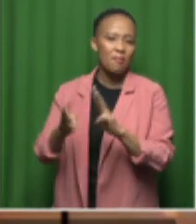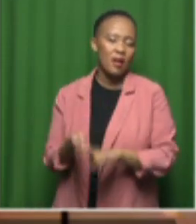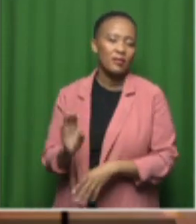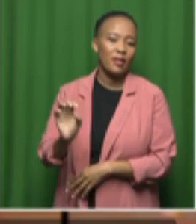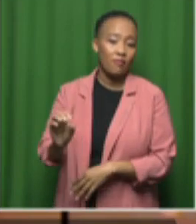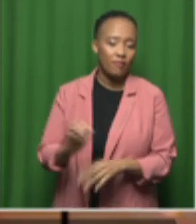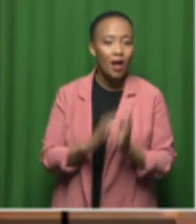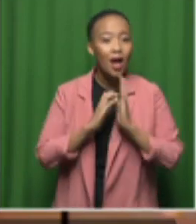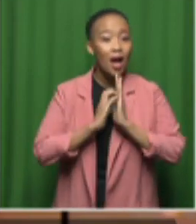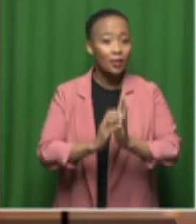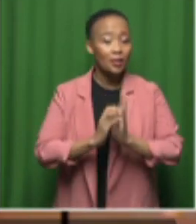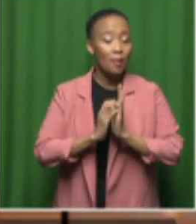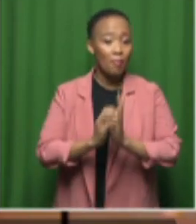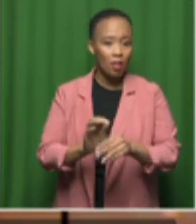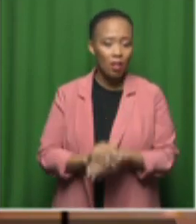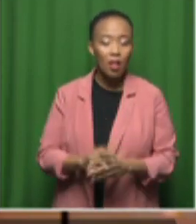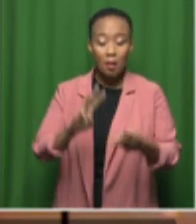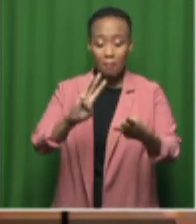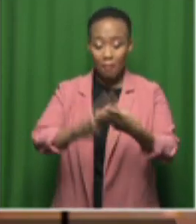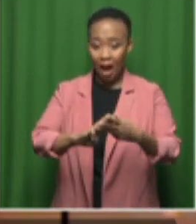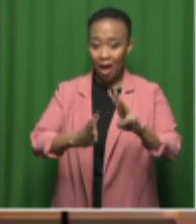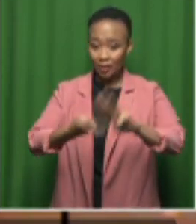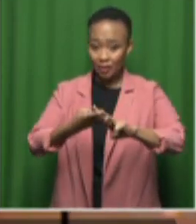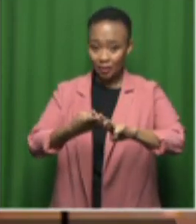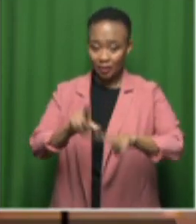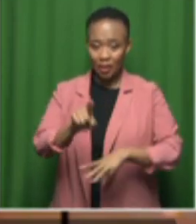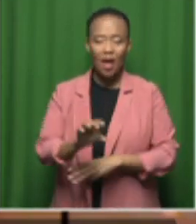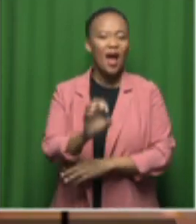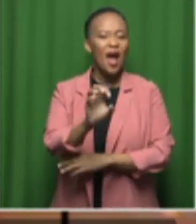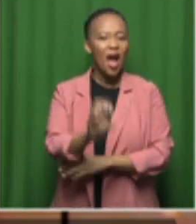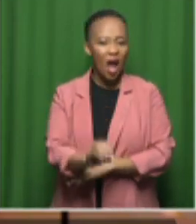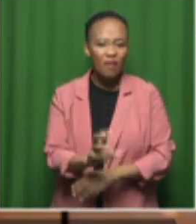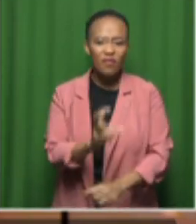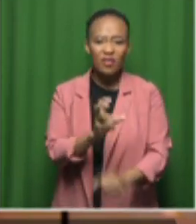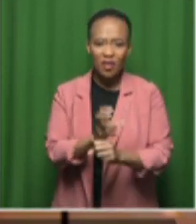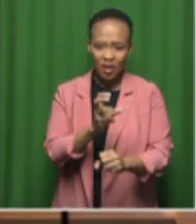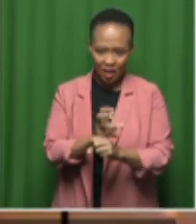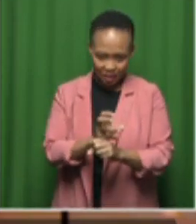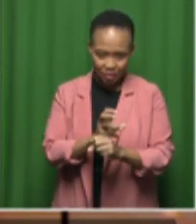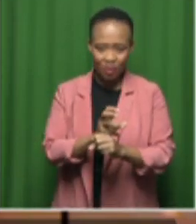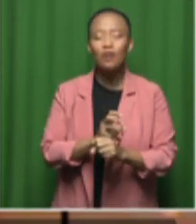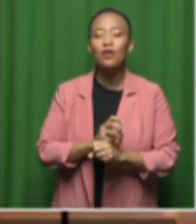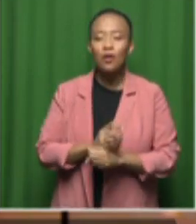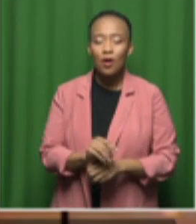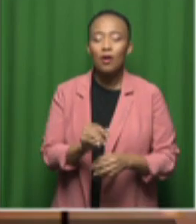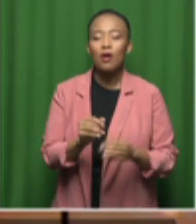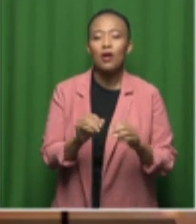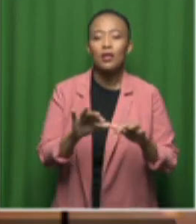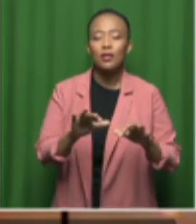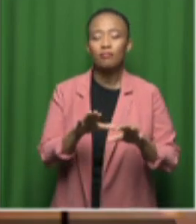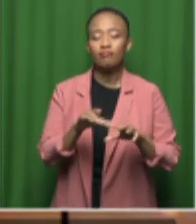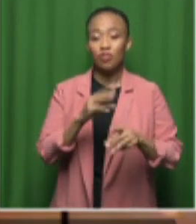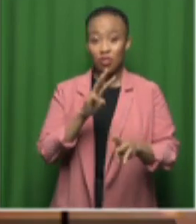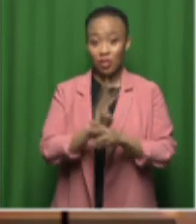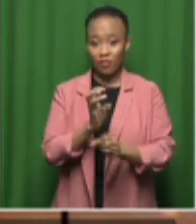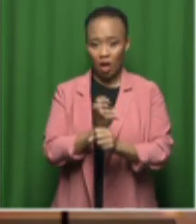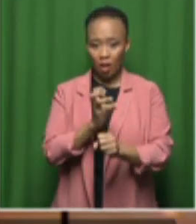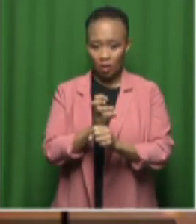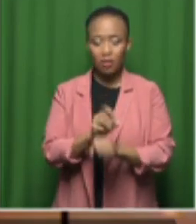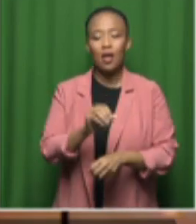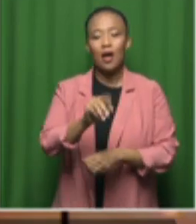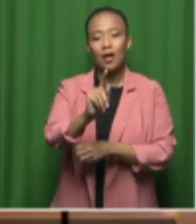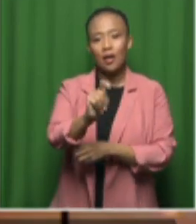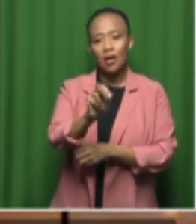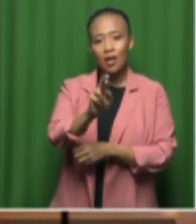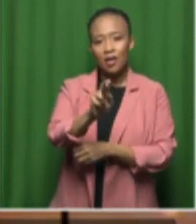in mathematics we have a hard sections such as trigonometry, not hard but challenging.